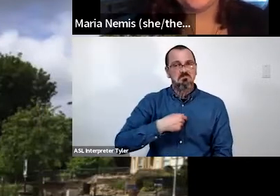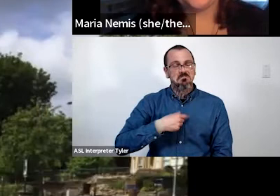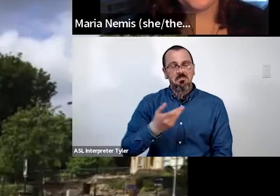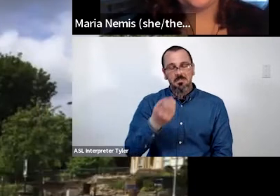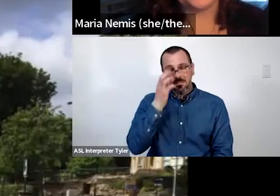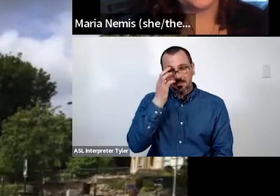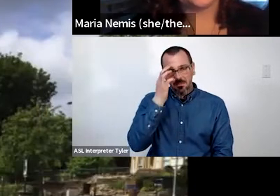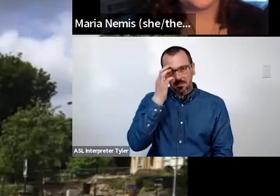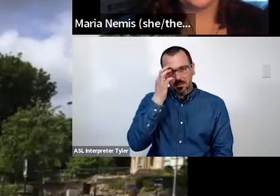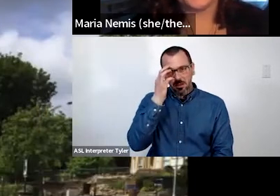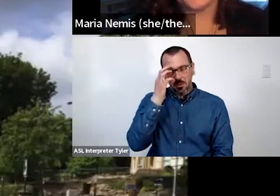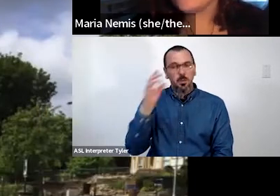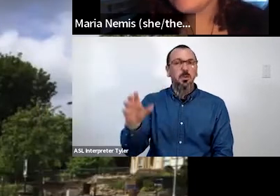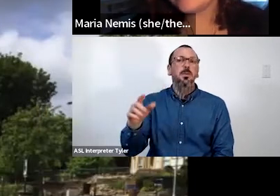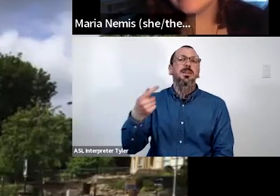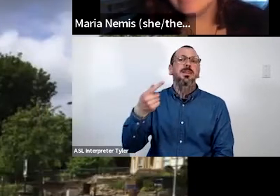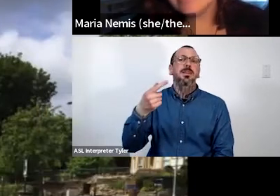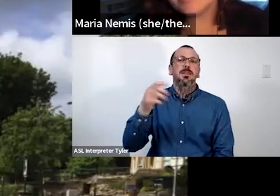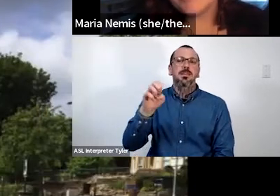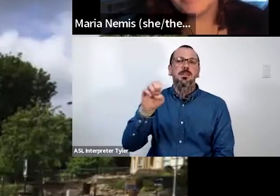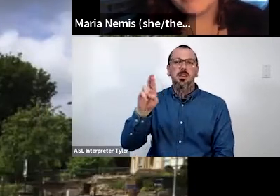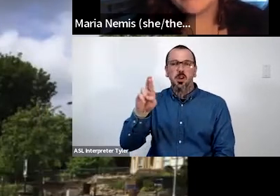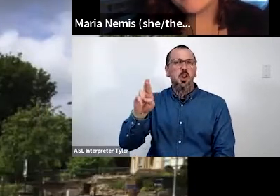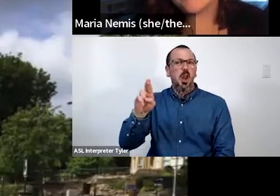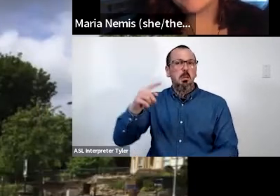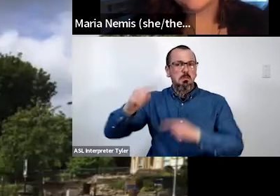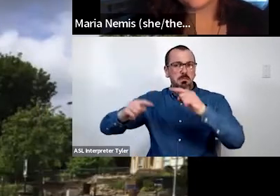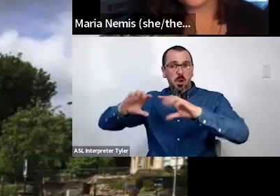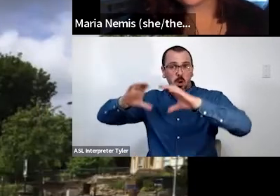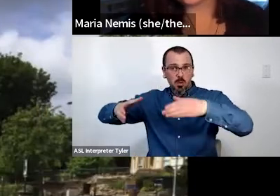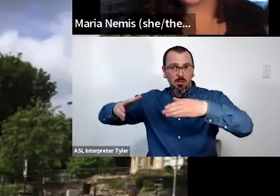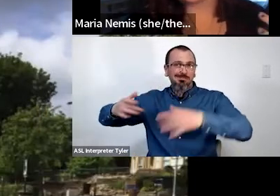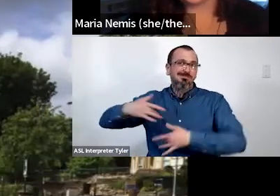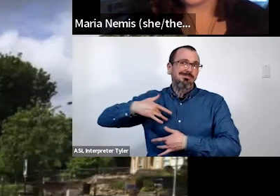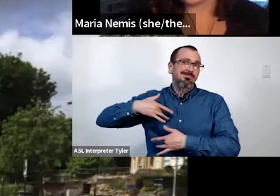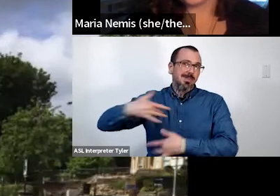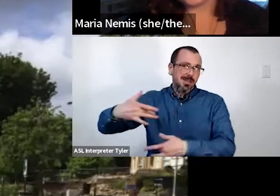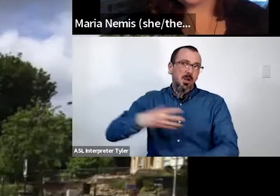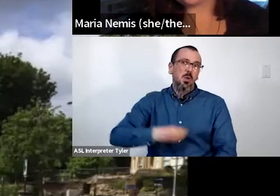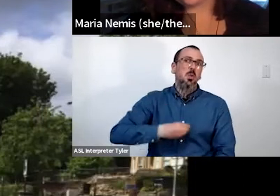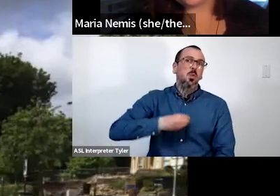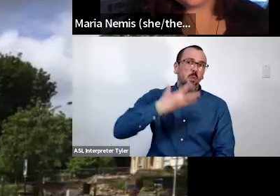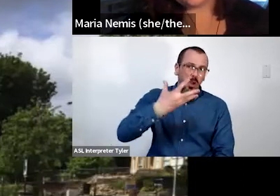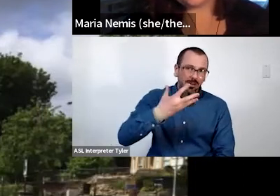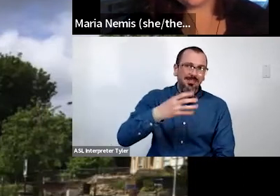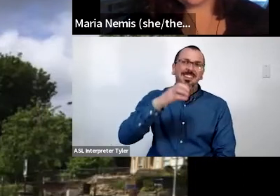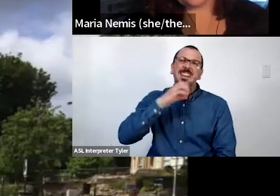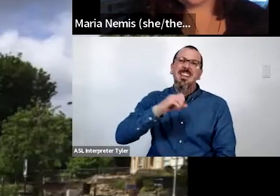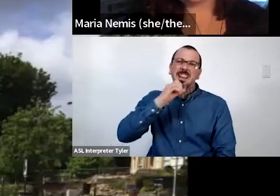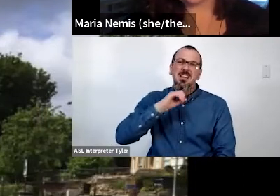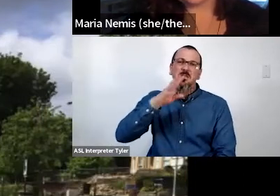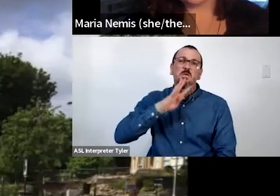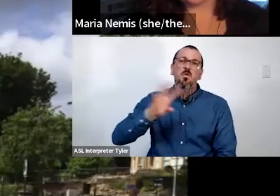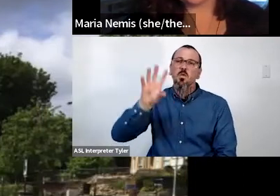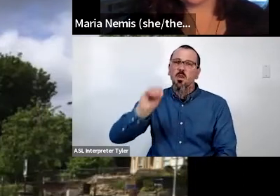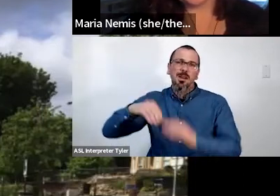minority cohort was largely white and largely under the age of 40. All